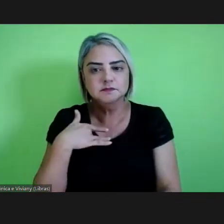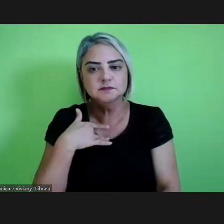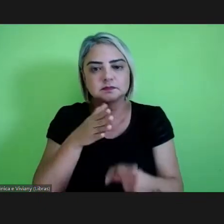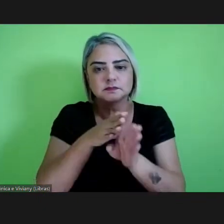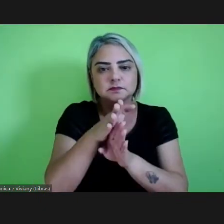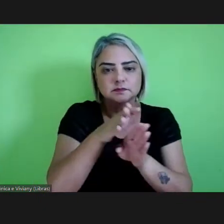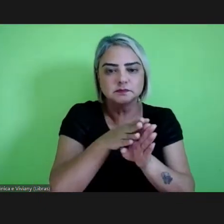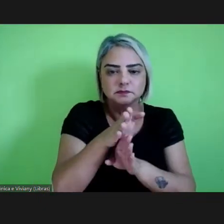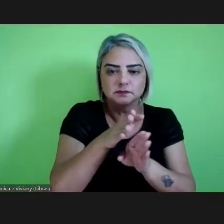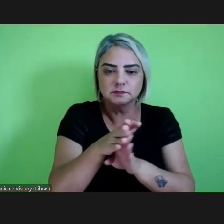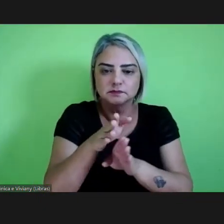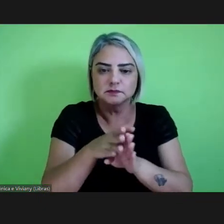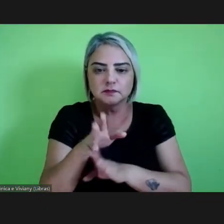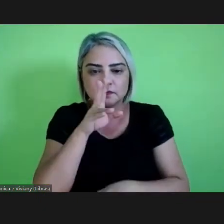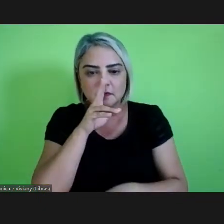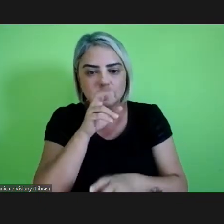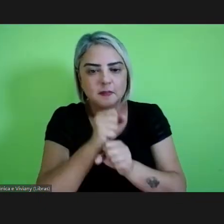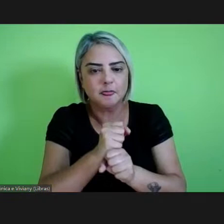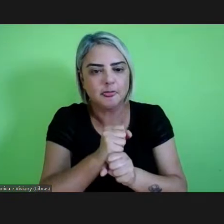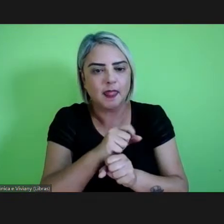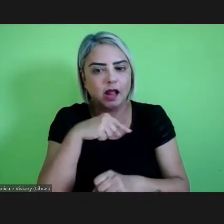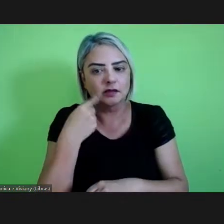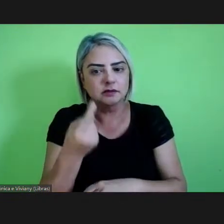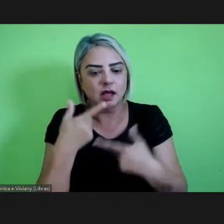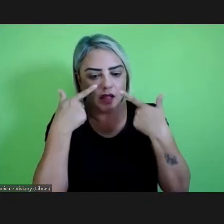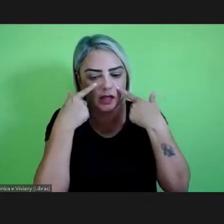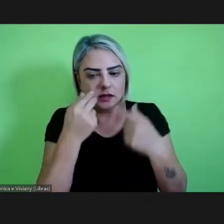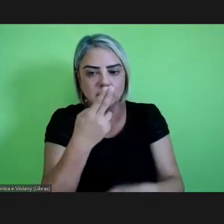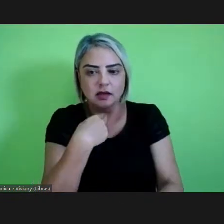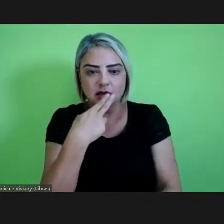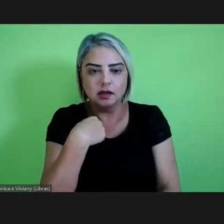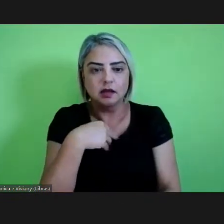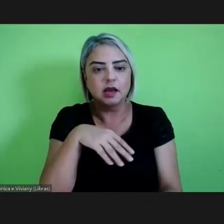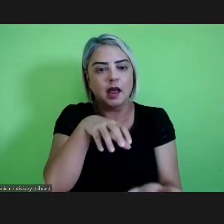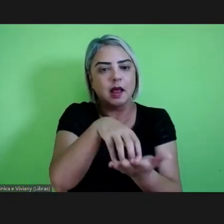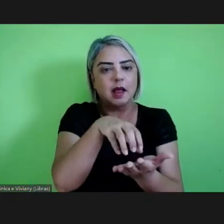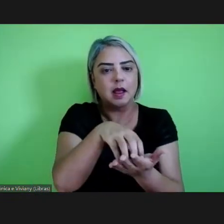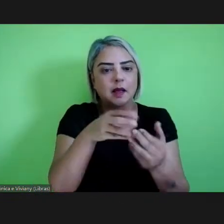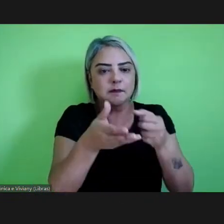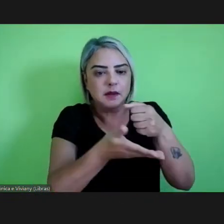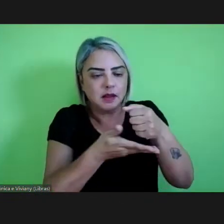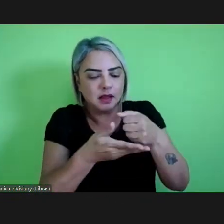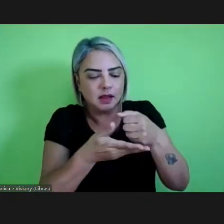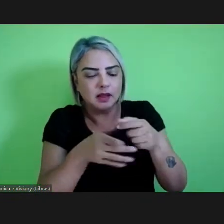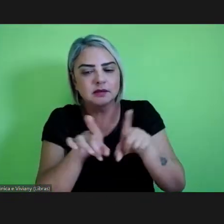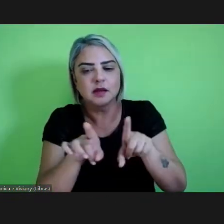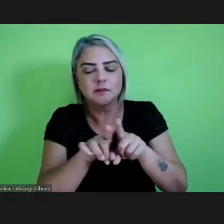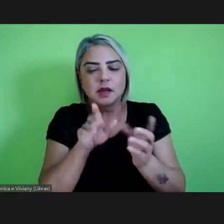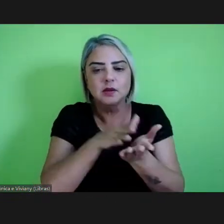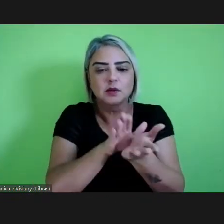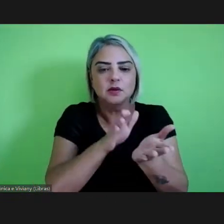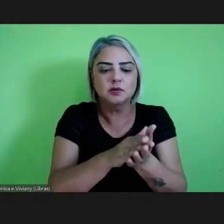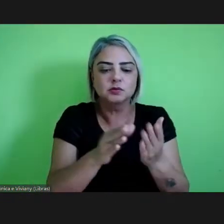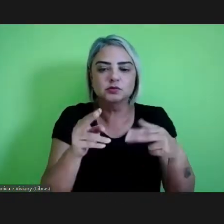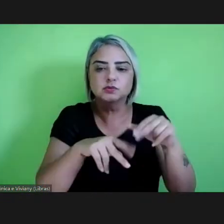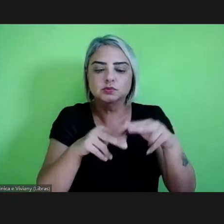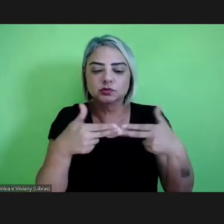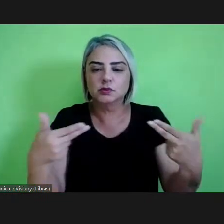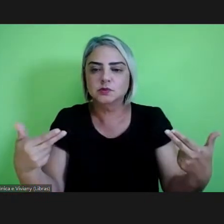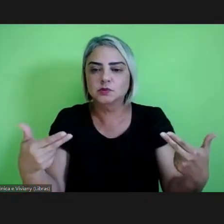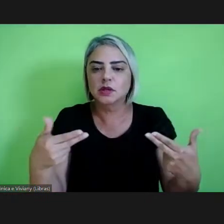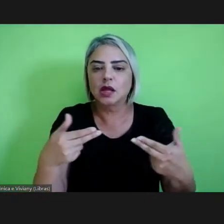health care, and the recommendations to strengthen the attention to nutrition in APS beyond the launch of